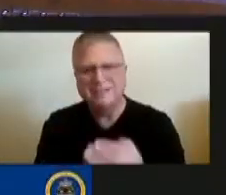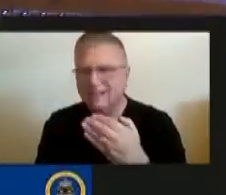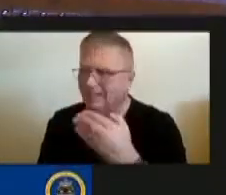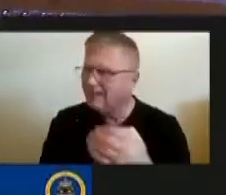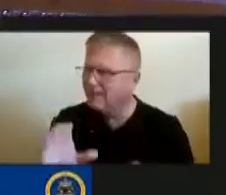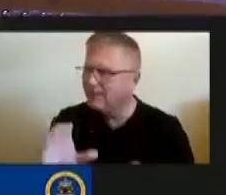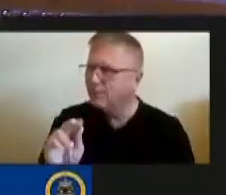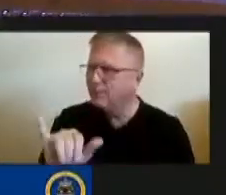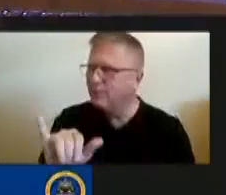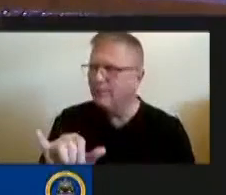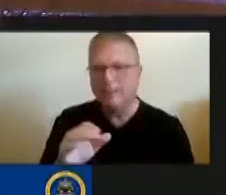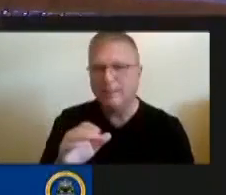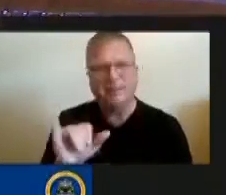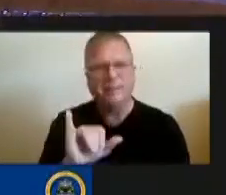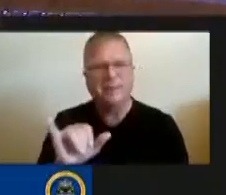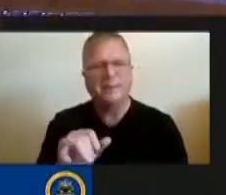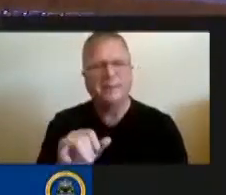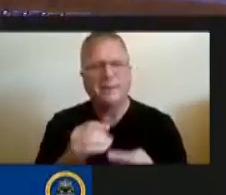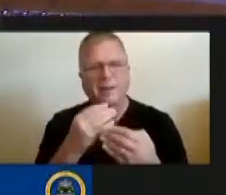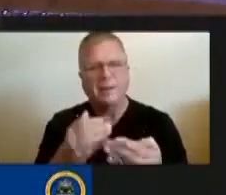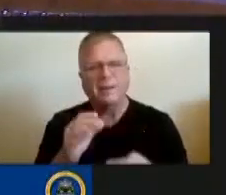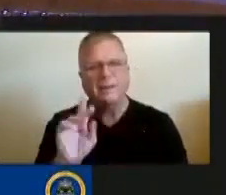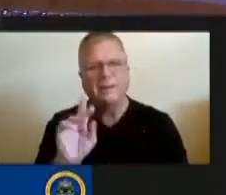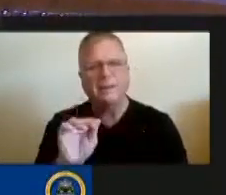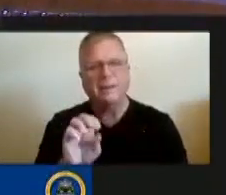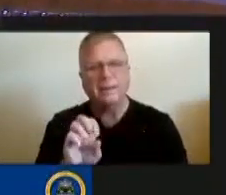And also thank you, Kate Rakes.